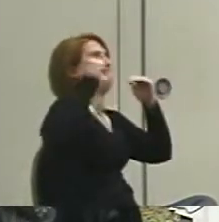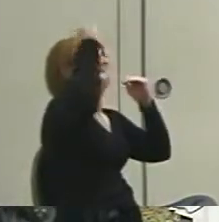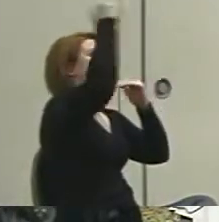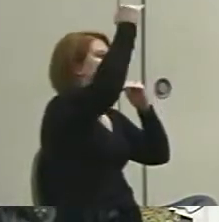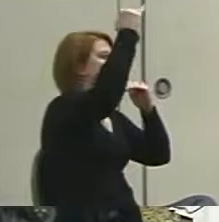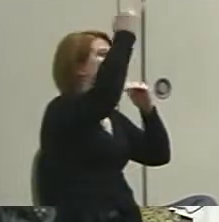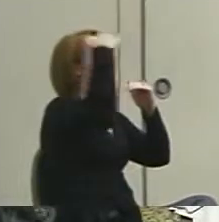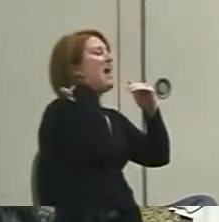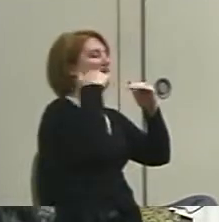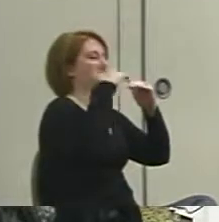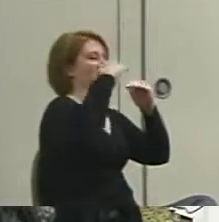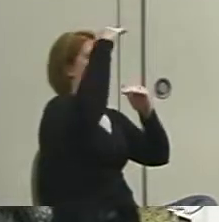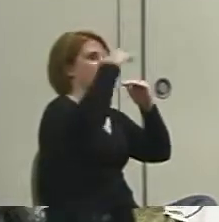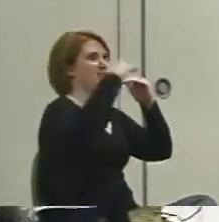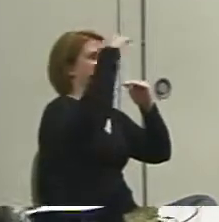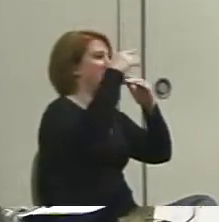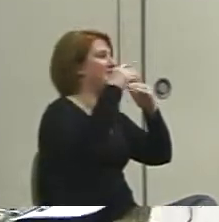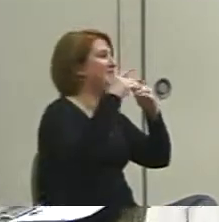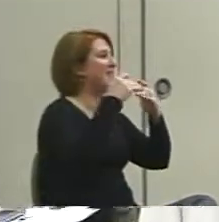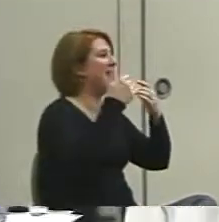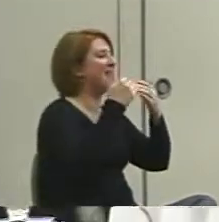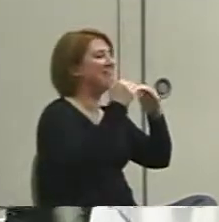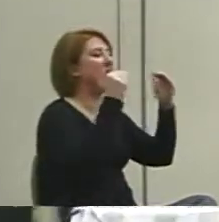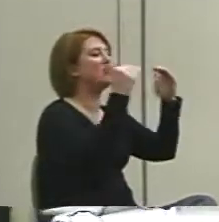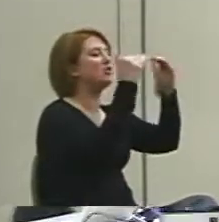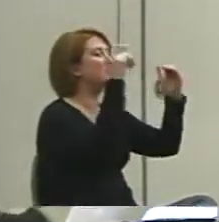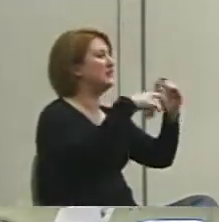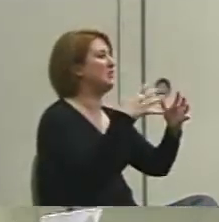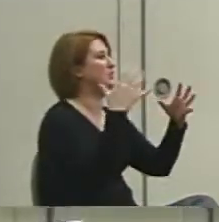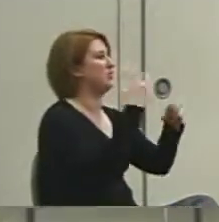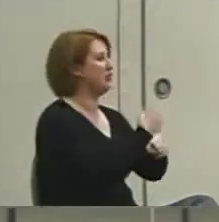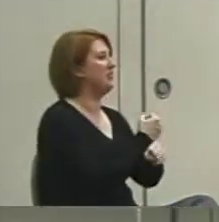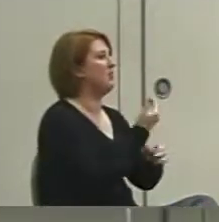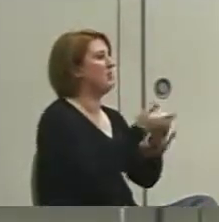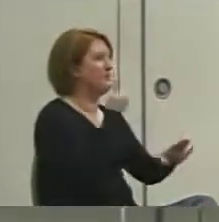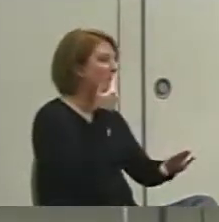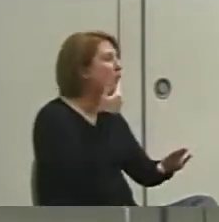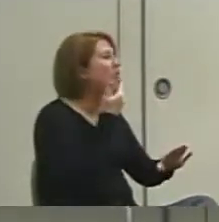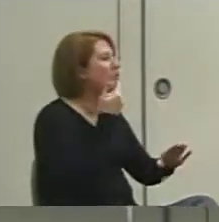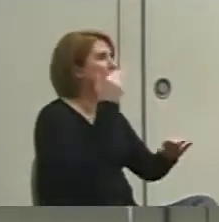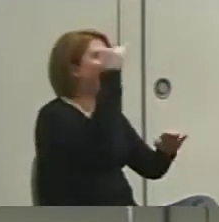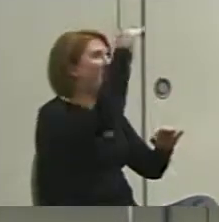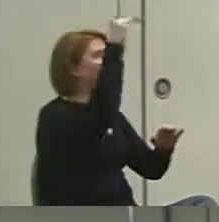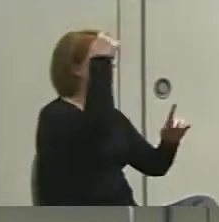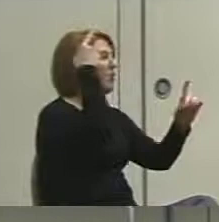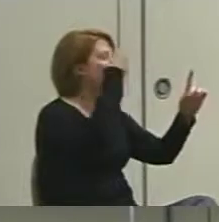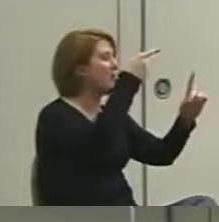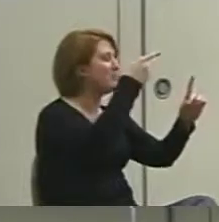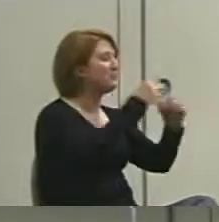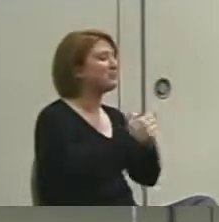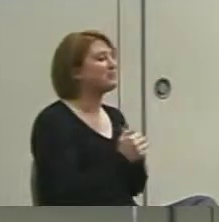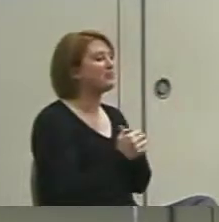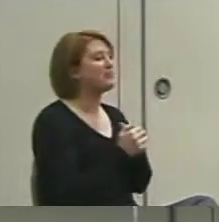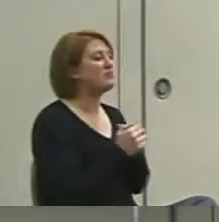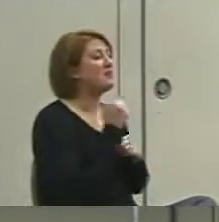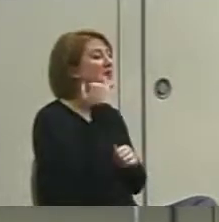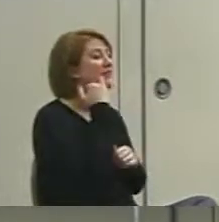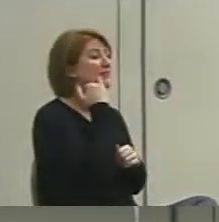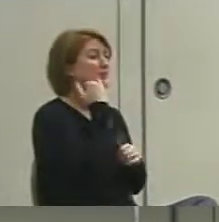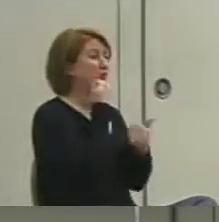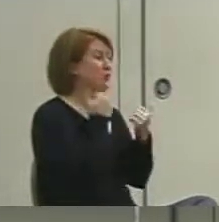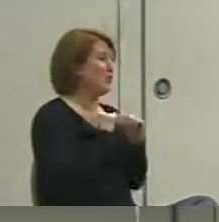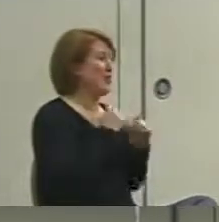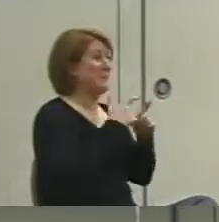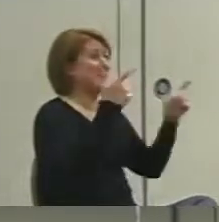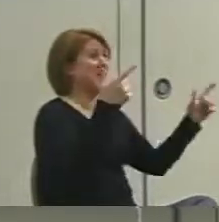some steps that you go after those baby steps and make it successful and work your way there. If you go after the big step,